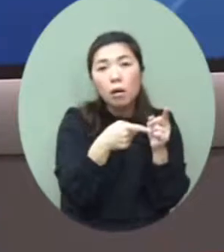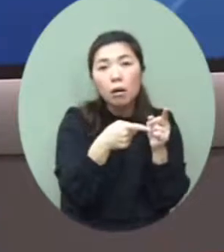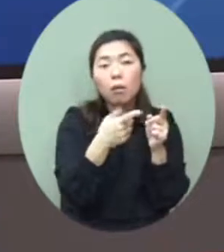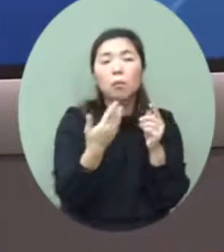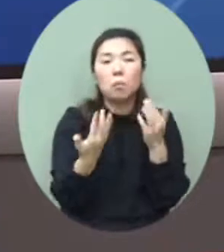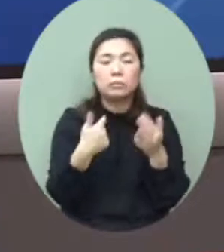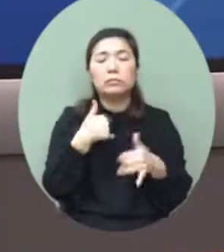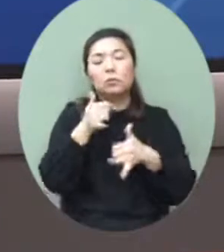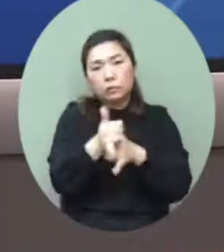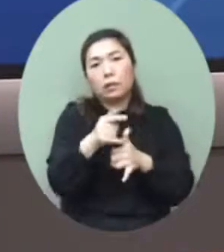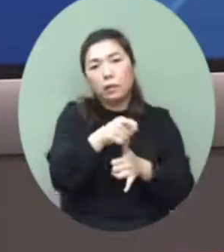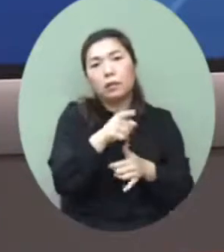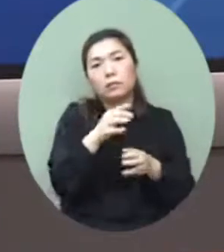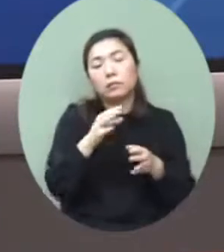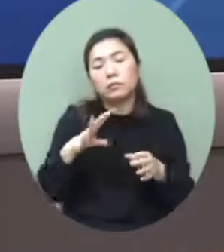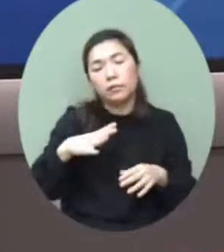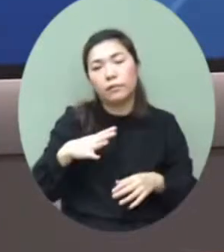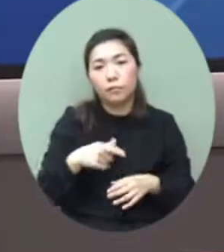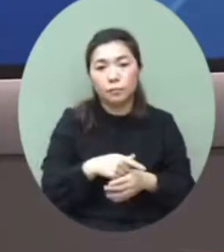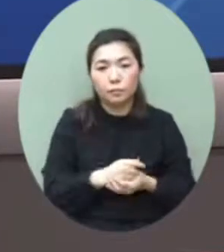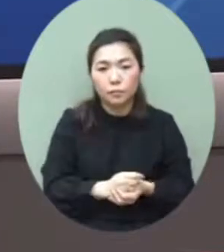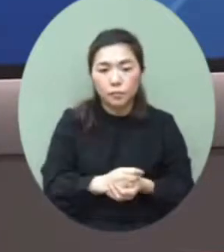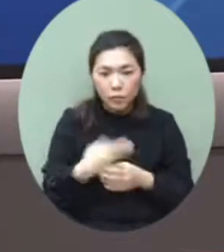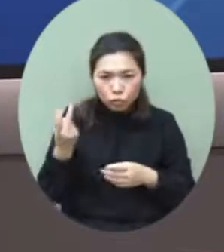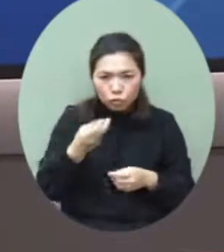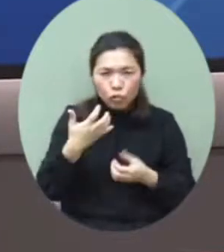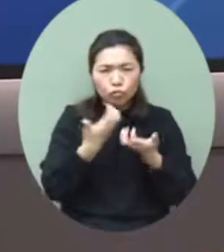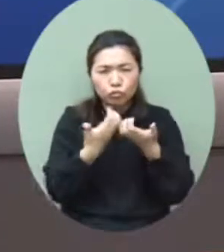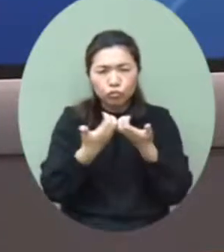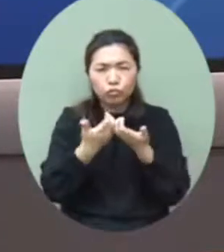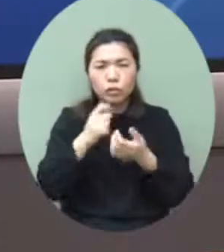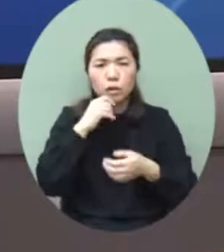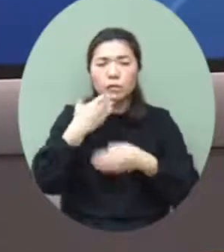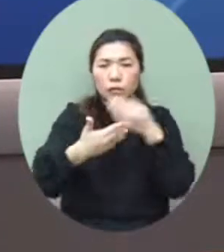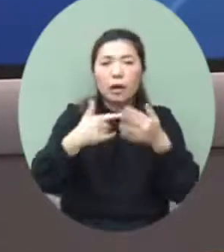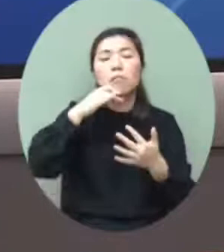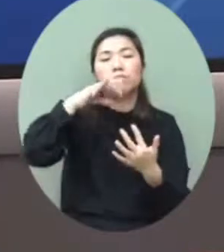people misread the RAT results.